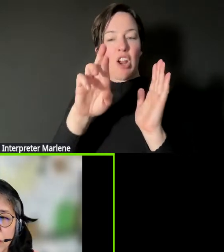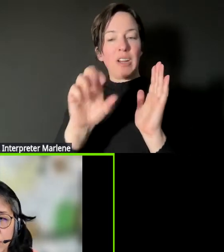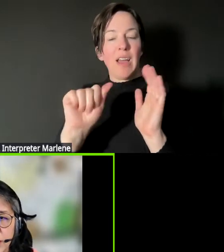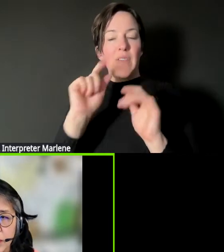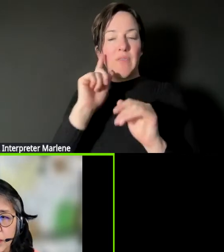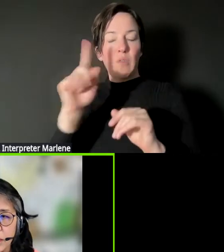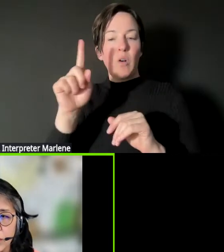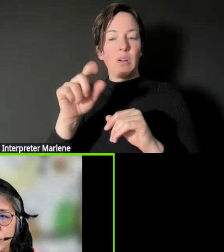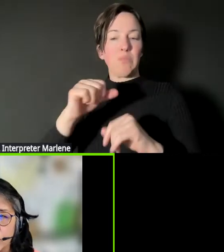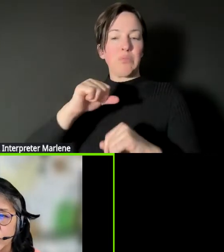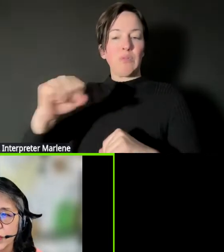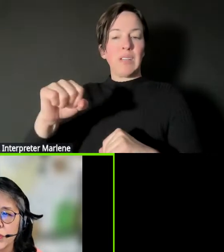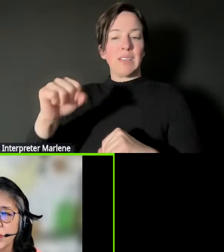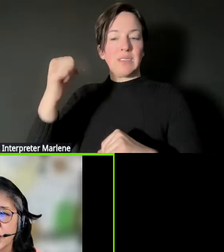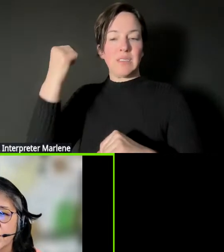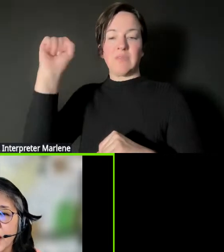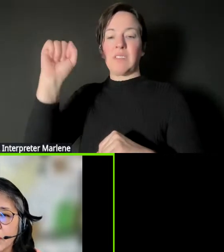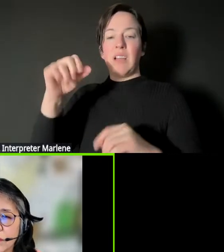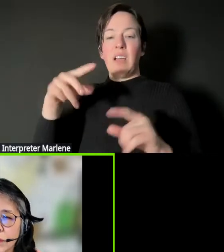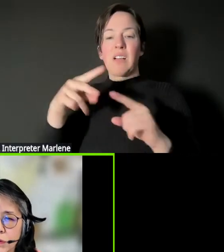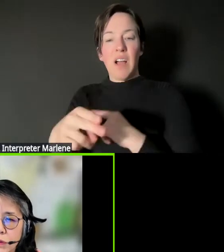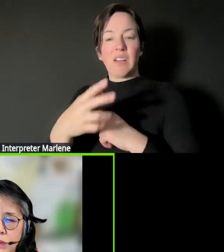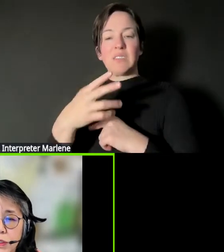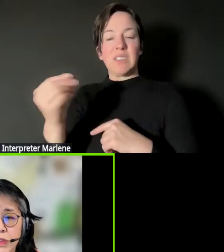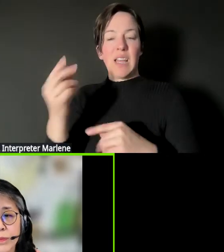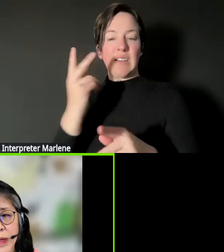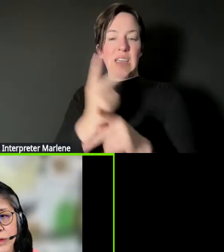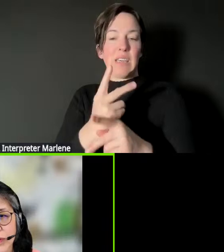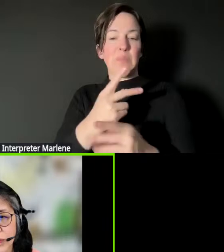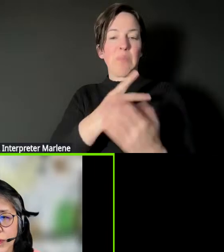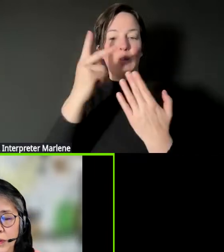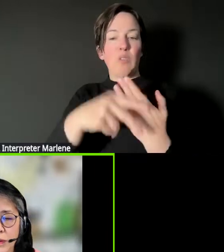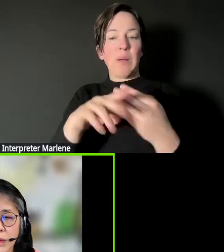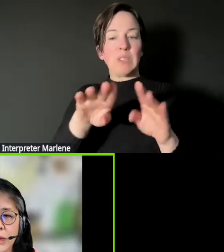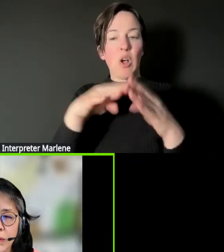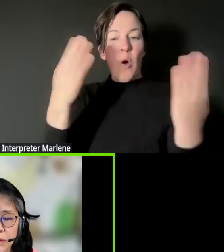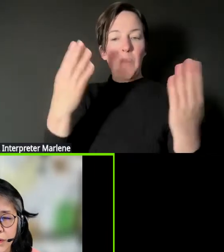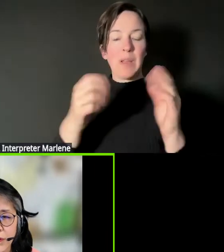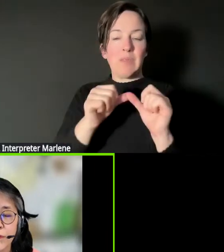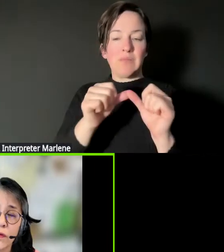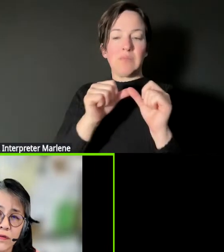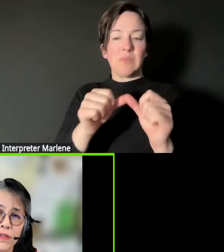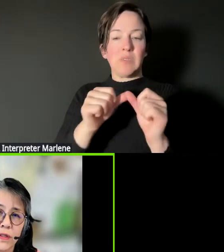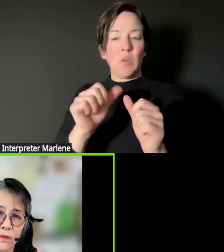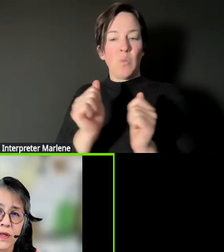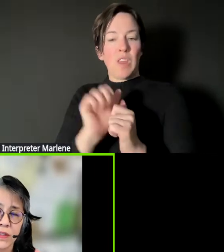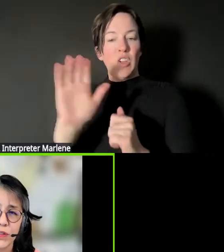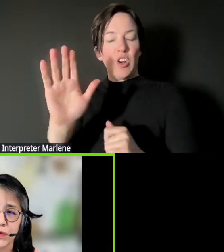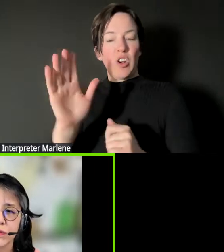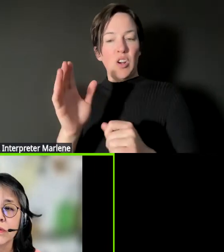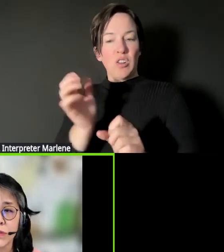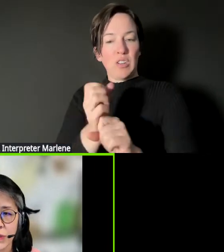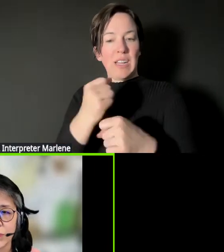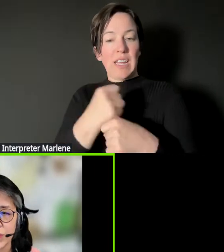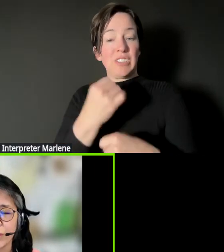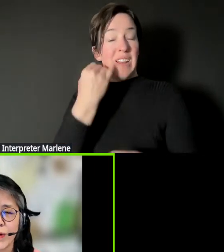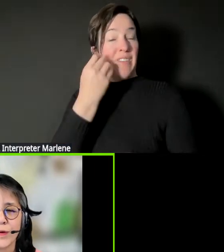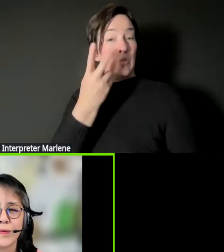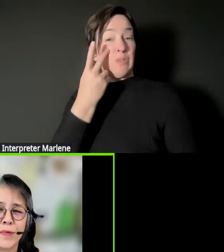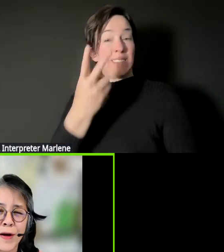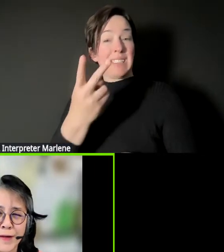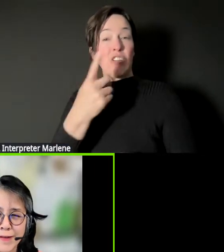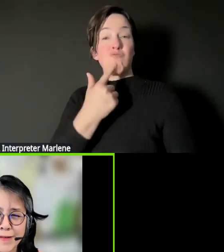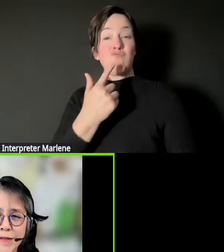programs open, along with her creation and impactful Adult Education Matters slogan. If you've ever seen our red t-shirt, she was the